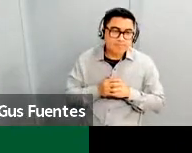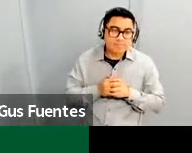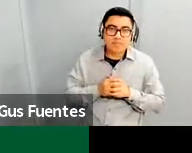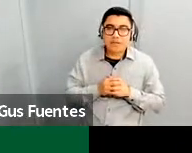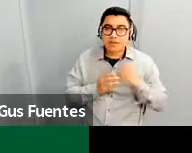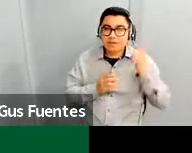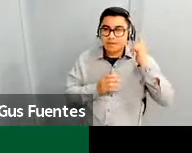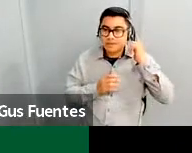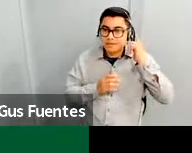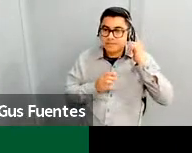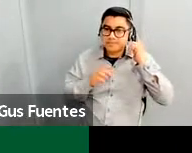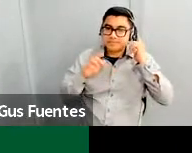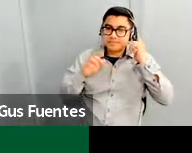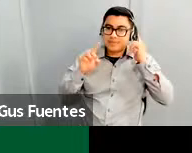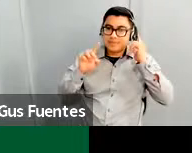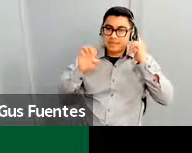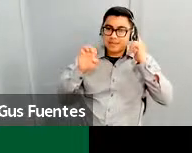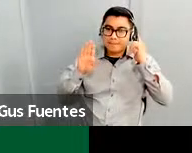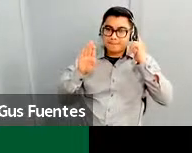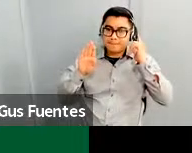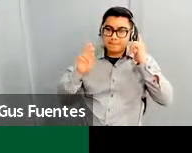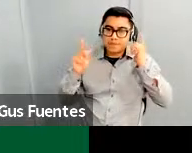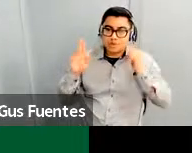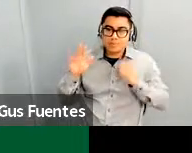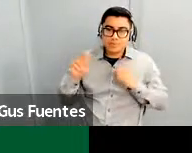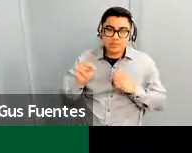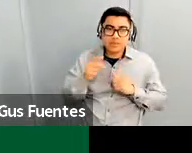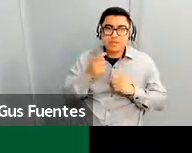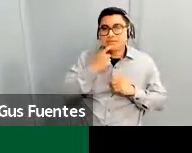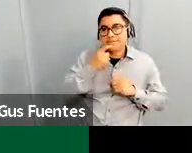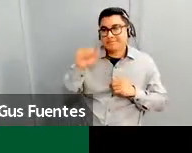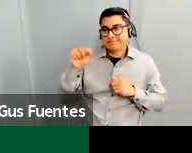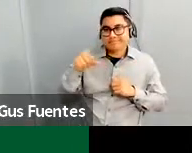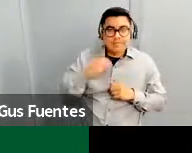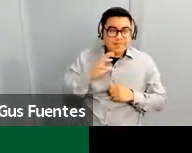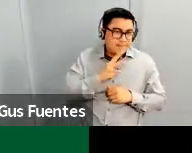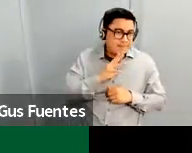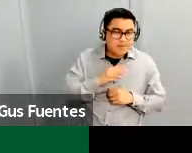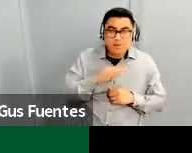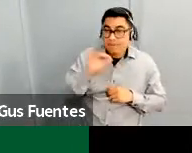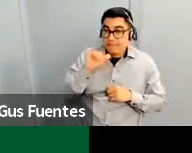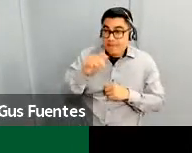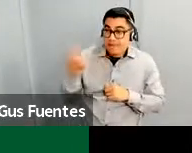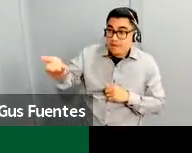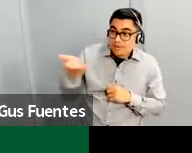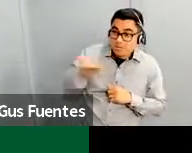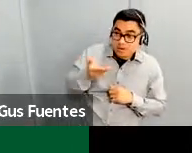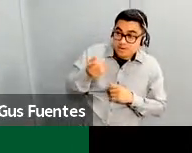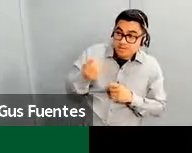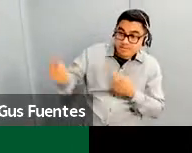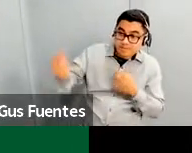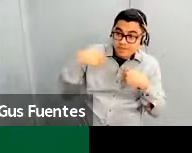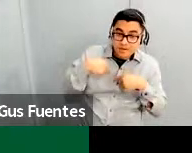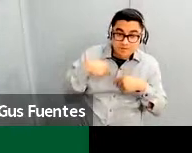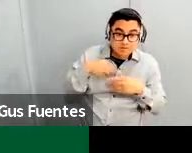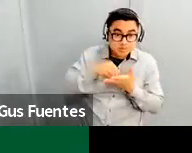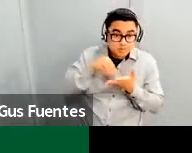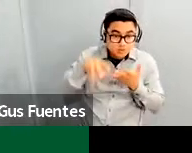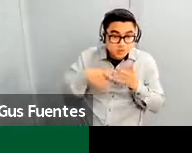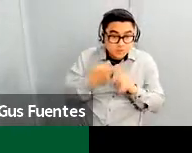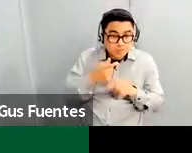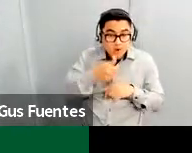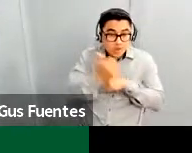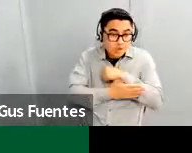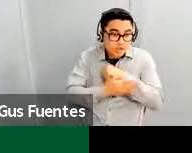it definitely enriches the lives of our students and staff in our district. So as soon as we are able